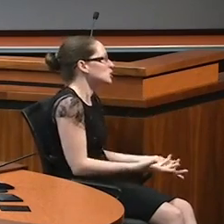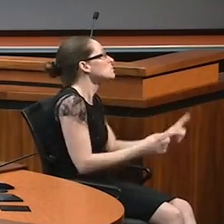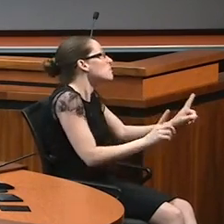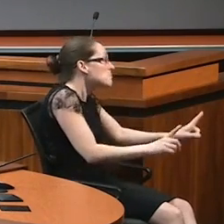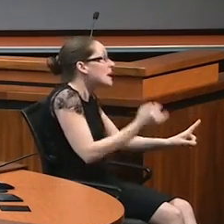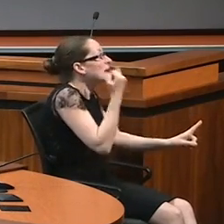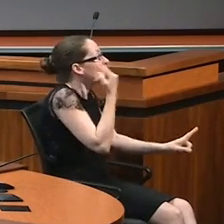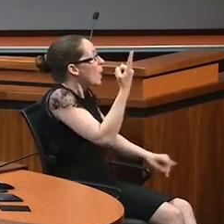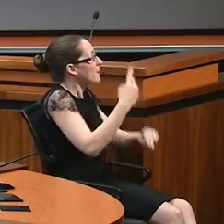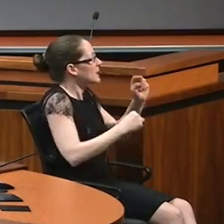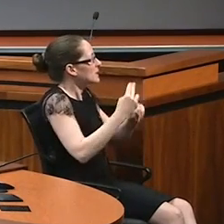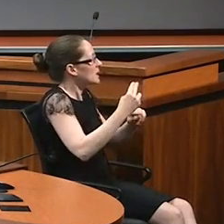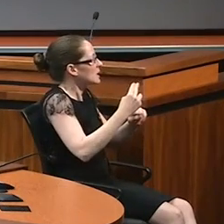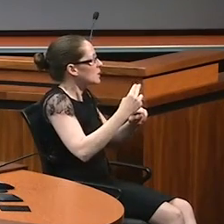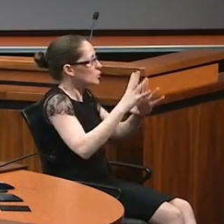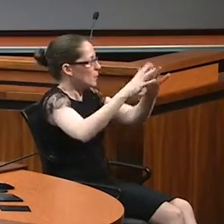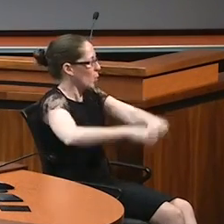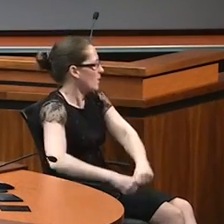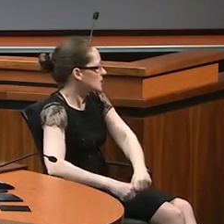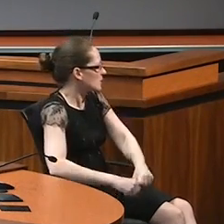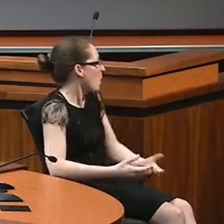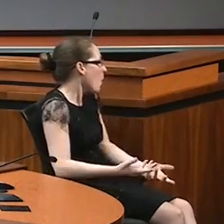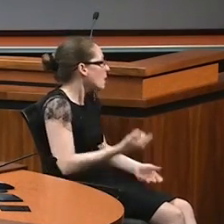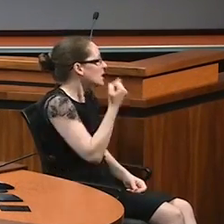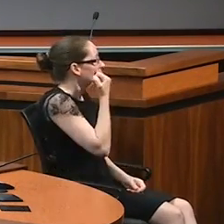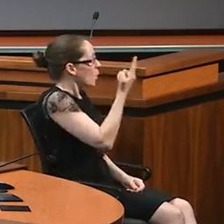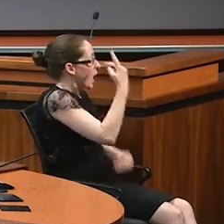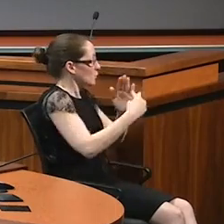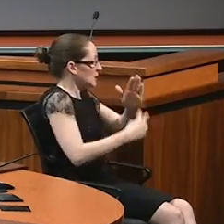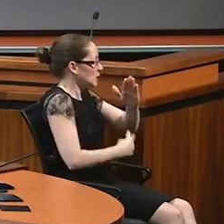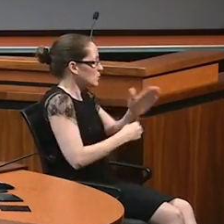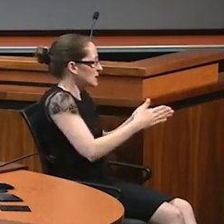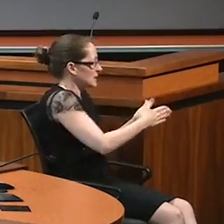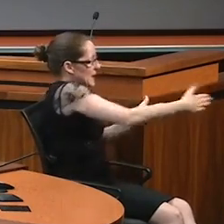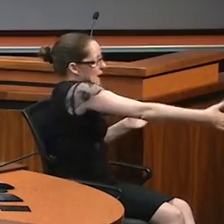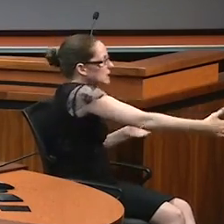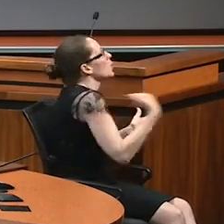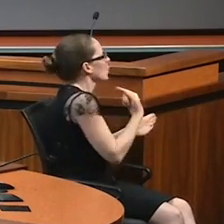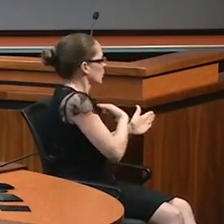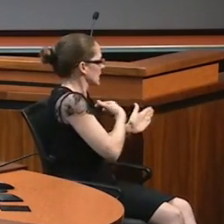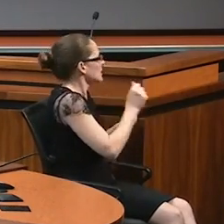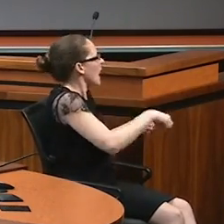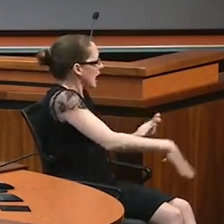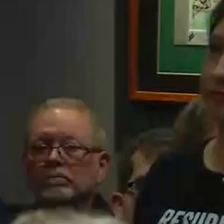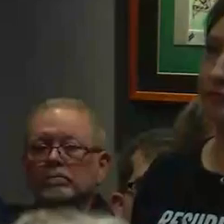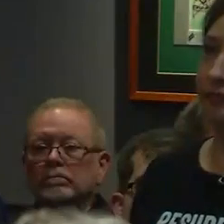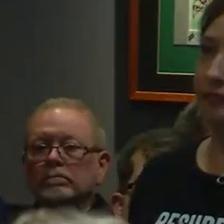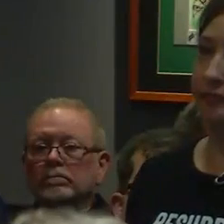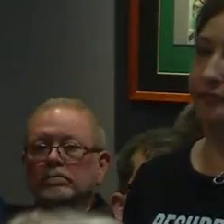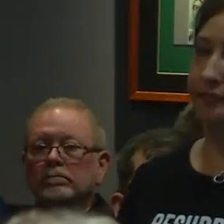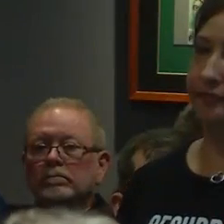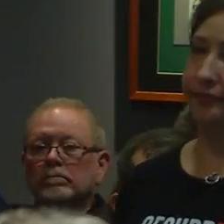was removed, if a stream crossing was expanded, we can plug that in the model and see what the effect is. So. Okay, I think you're going to hear more about